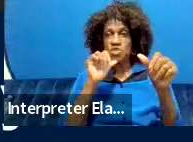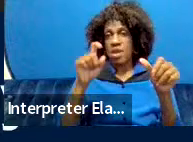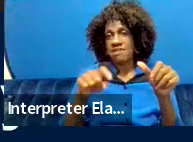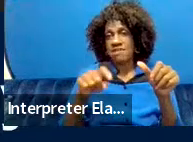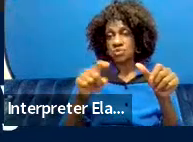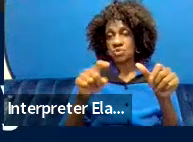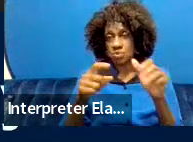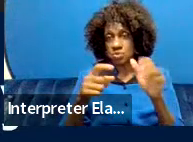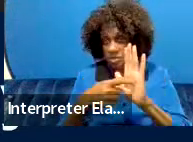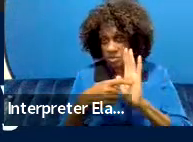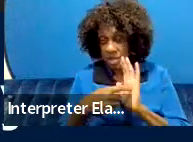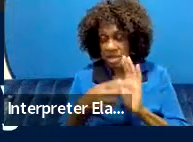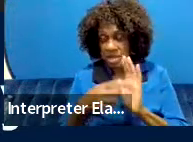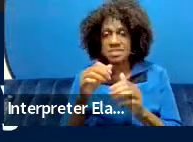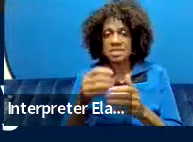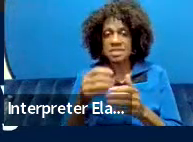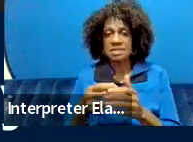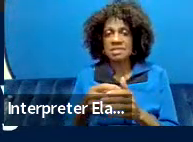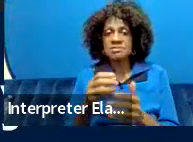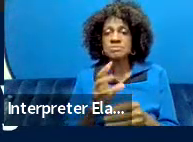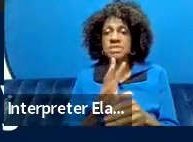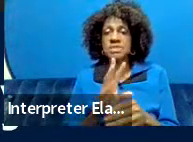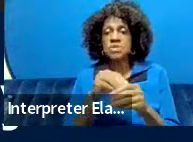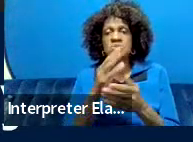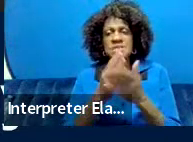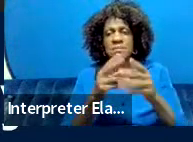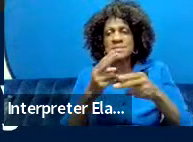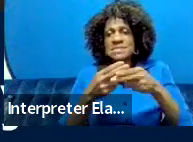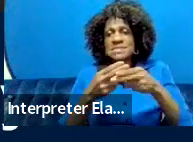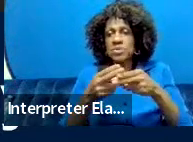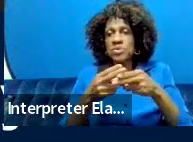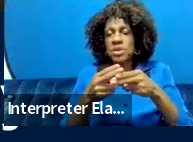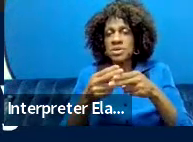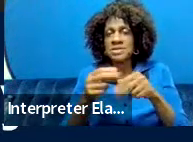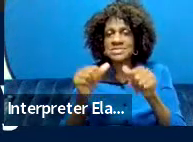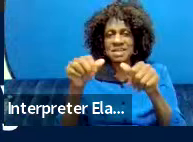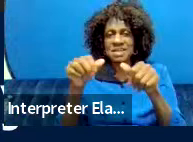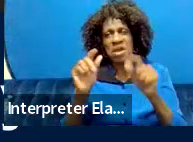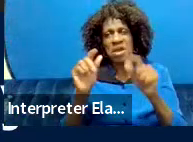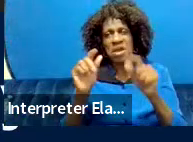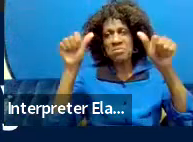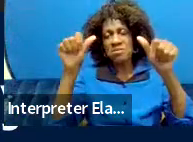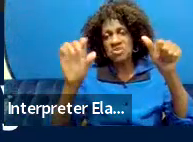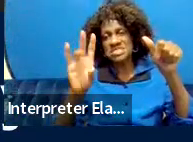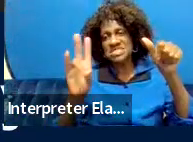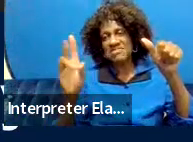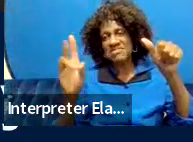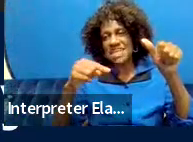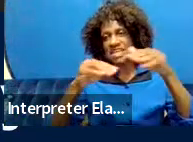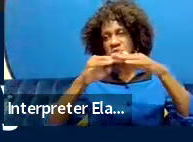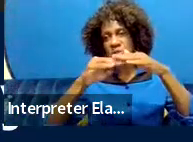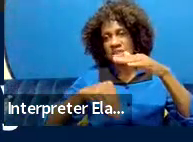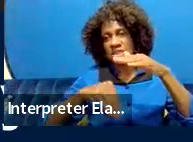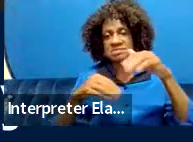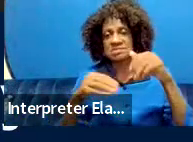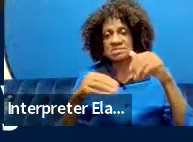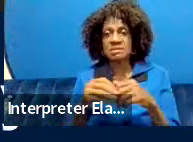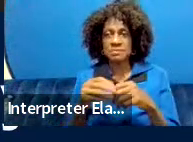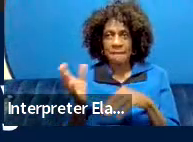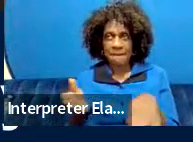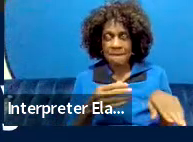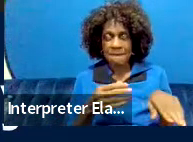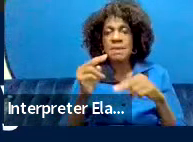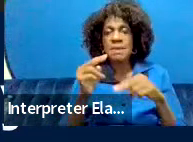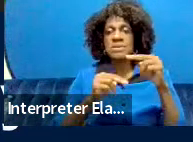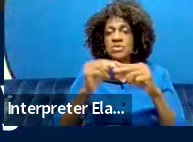and these include signs that are temporary, that are up for 7 days or less. Building addresses